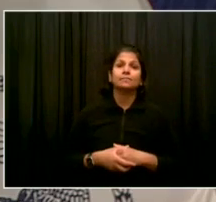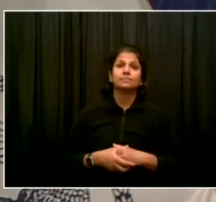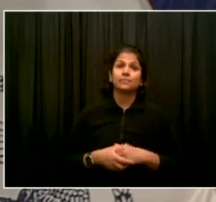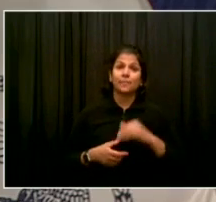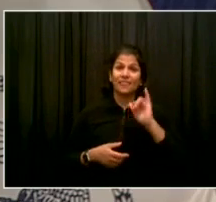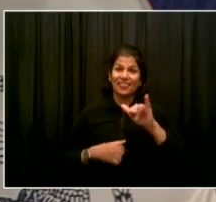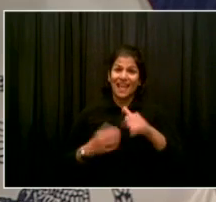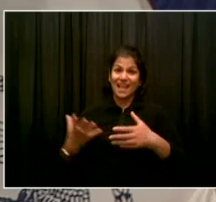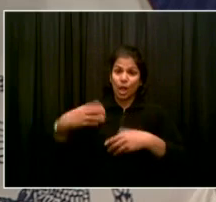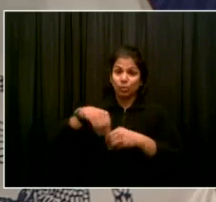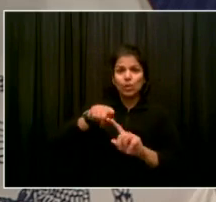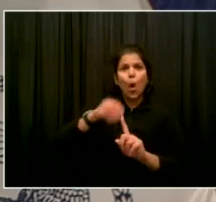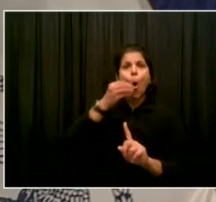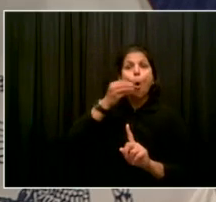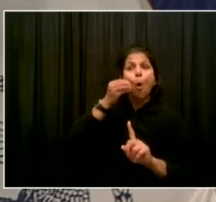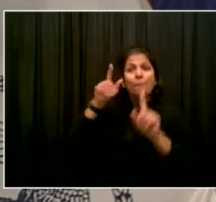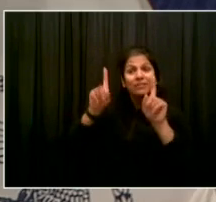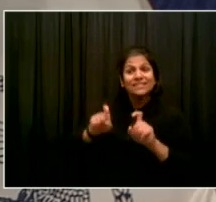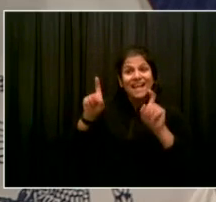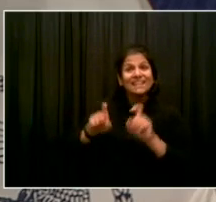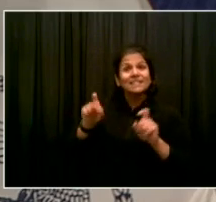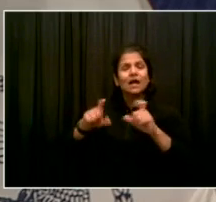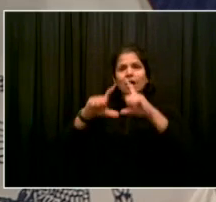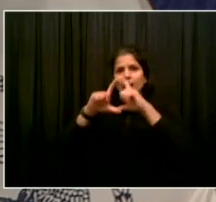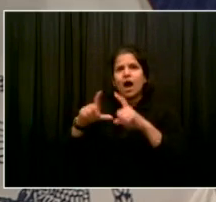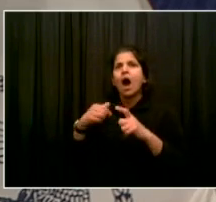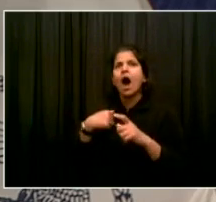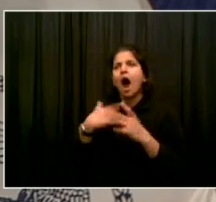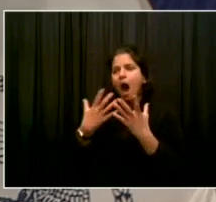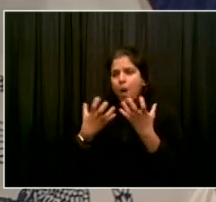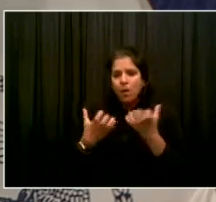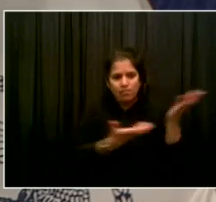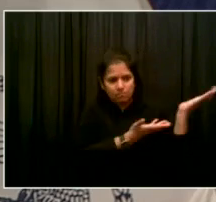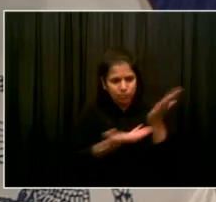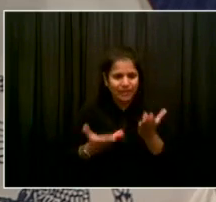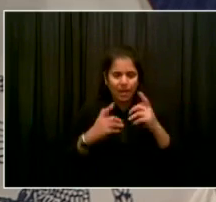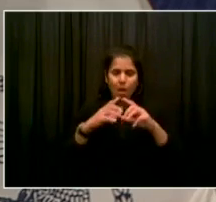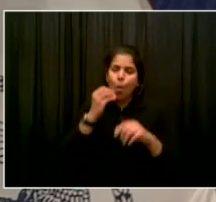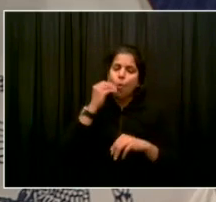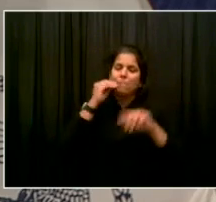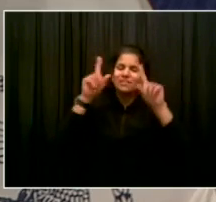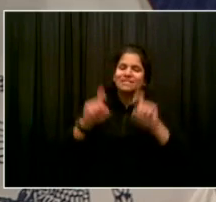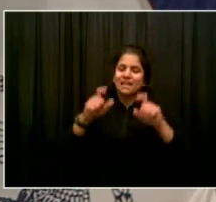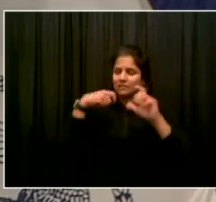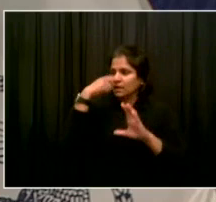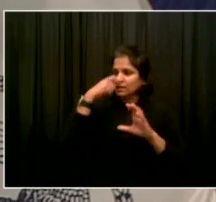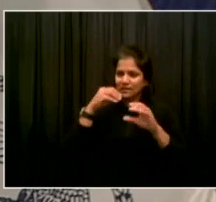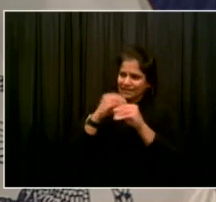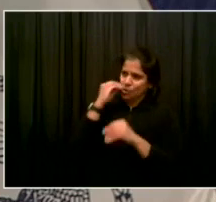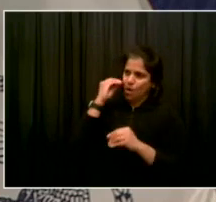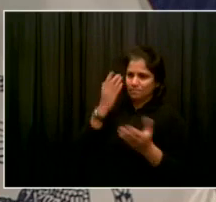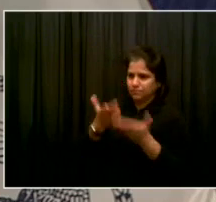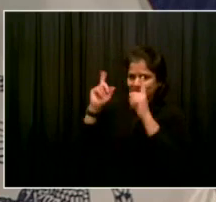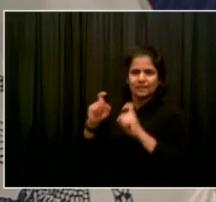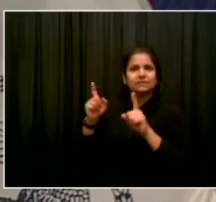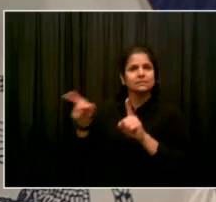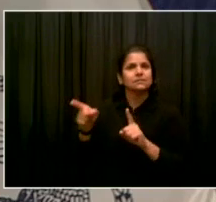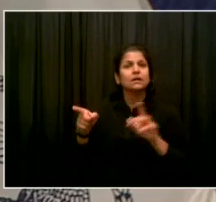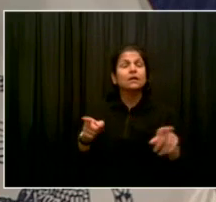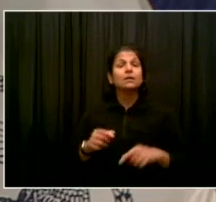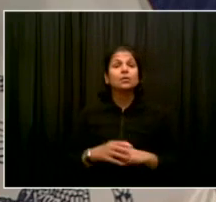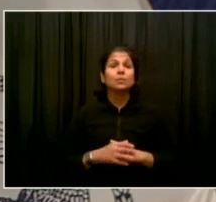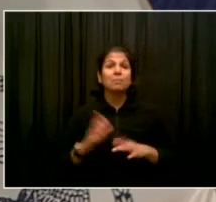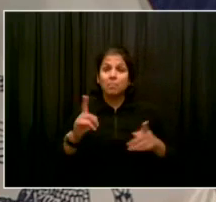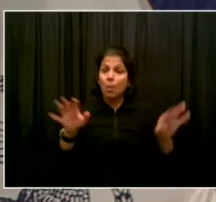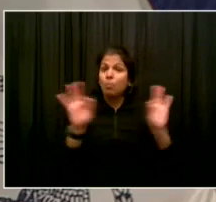kits coming. But in the meantime, of course, again, our mainstay is our now 119